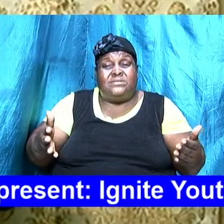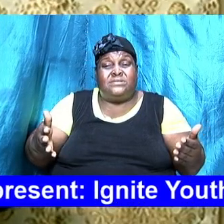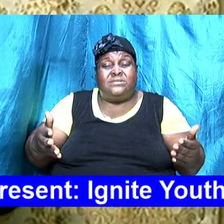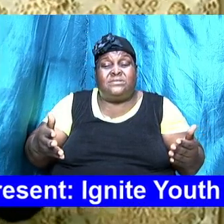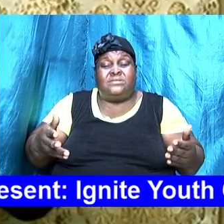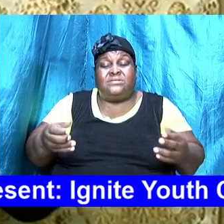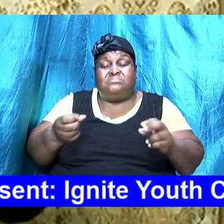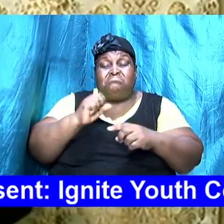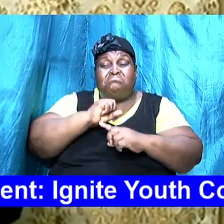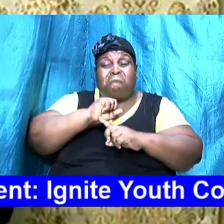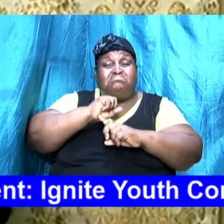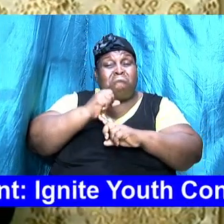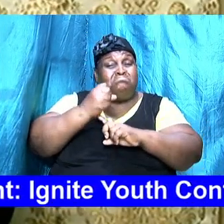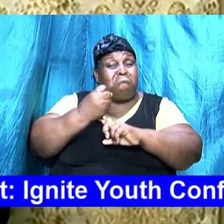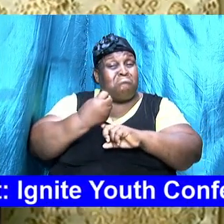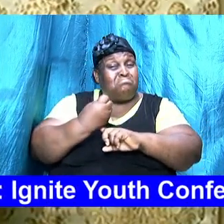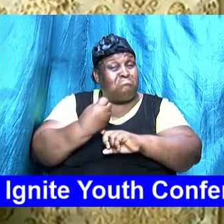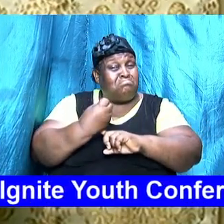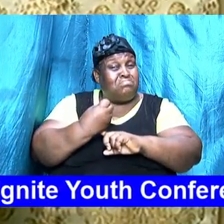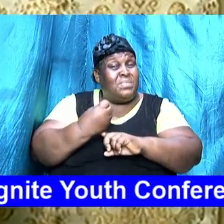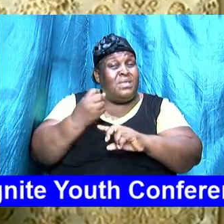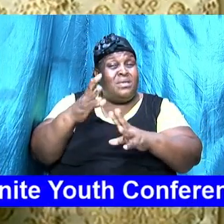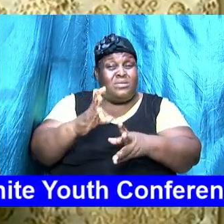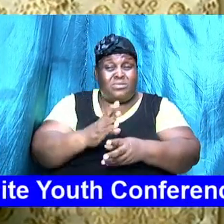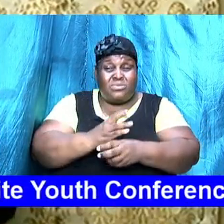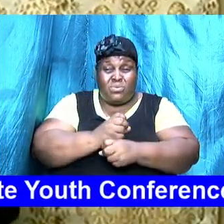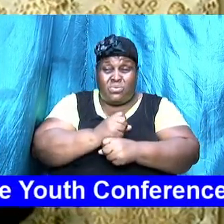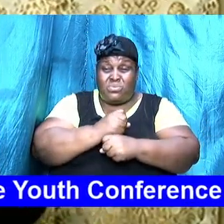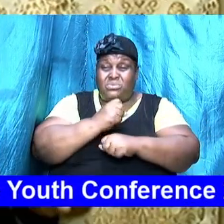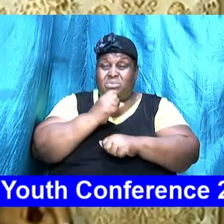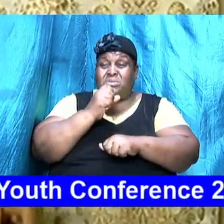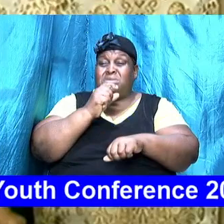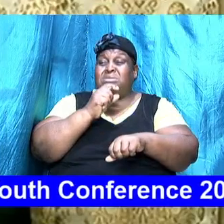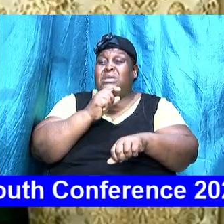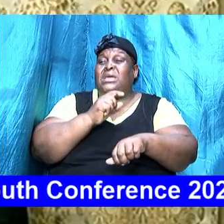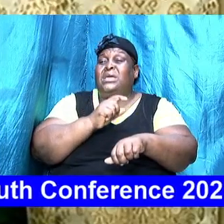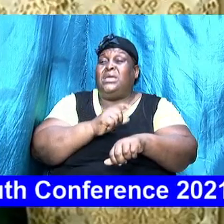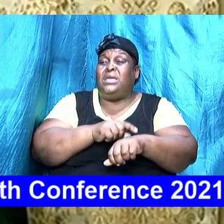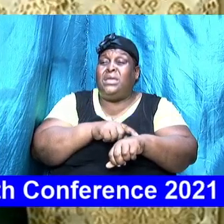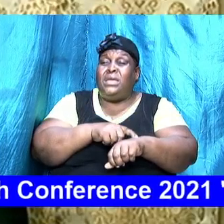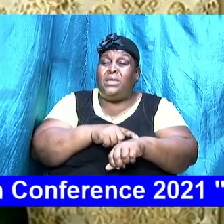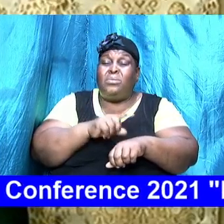the situation was that took it to the point where it is at now.